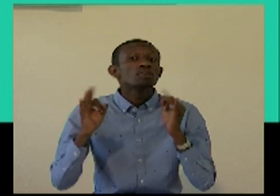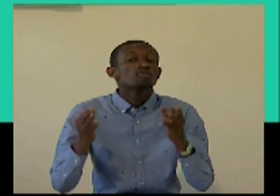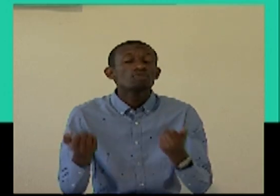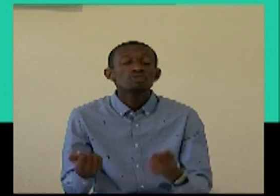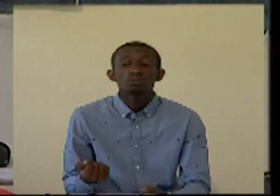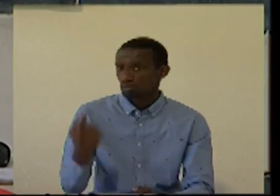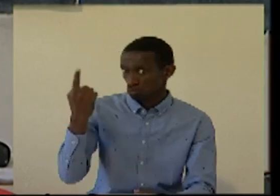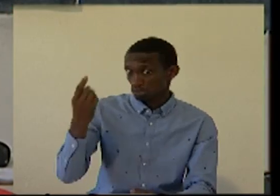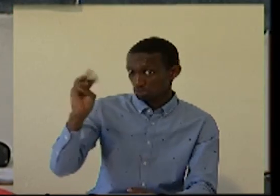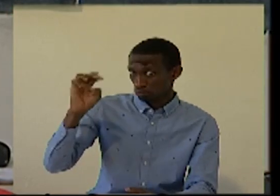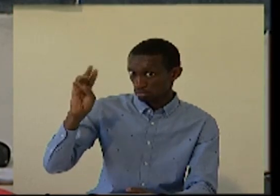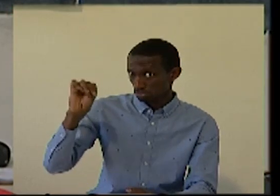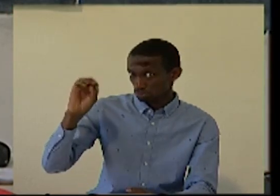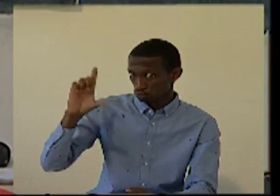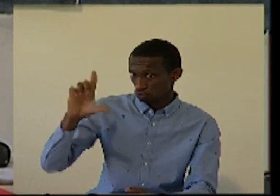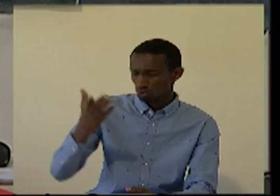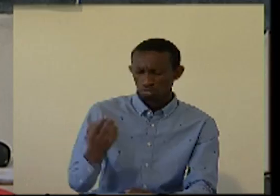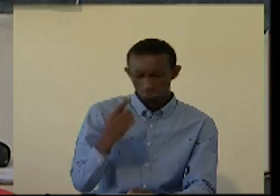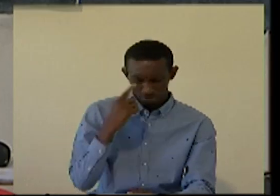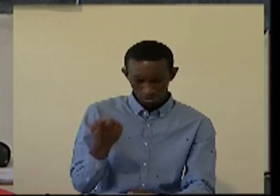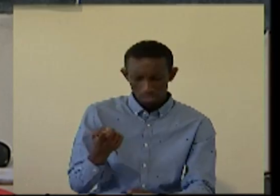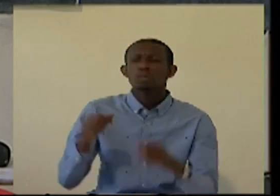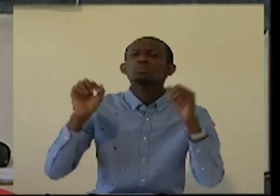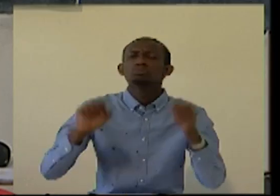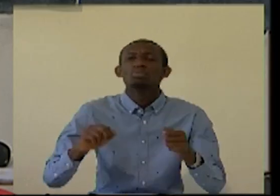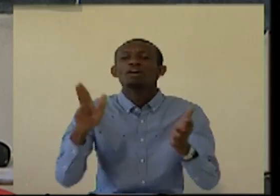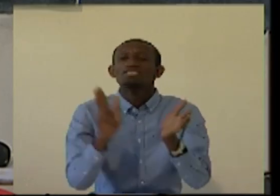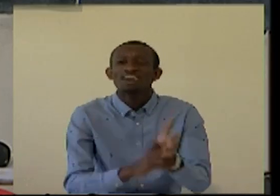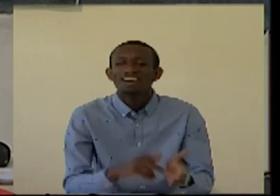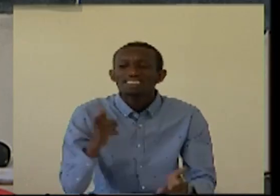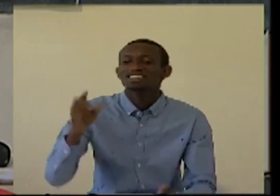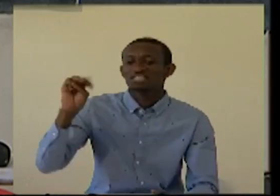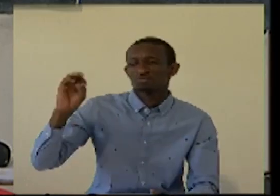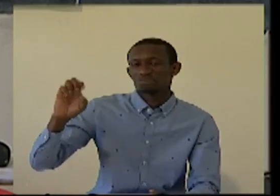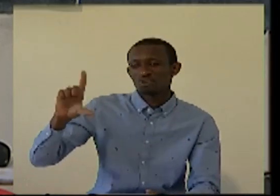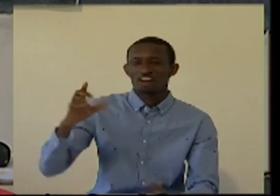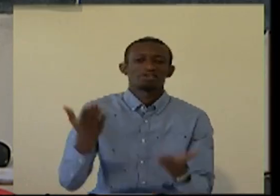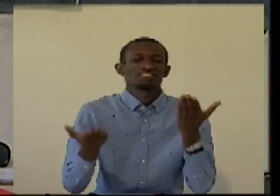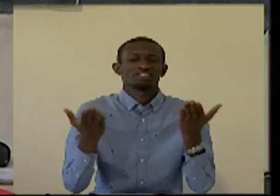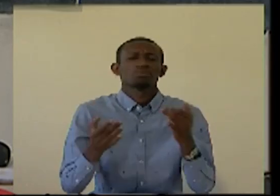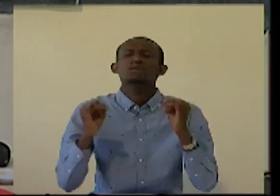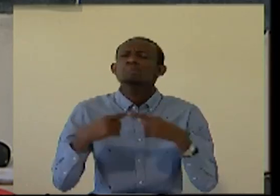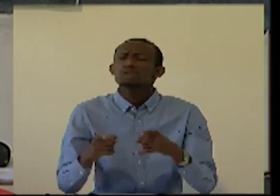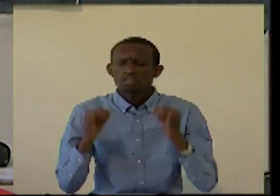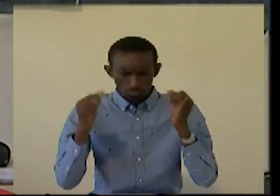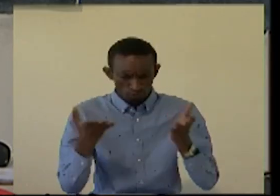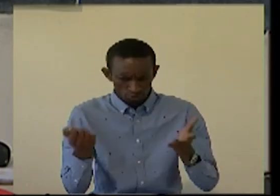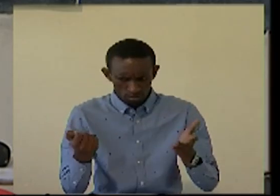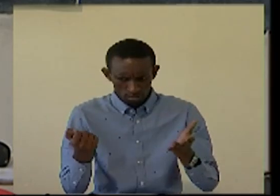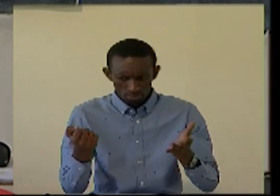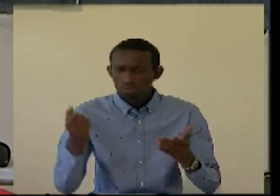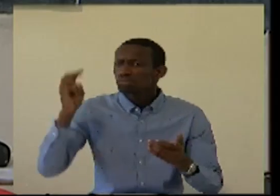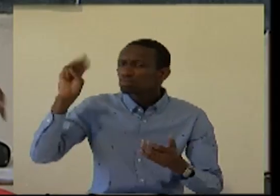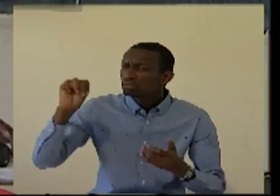mole of an element, you can determine its molar mass. But when you have a molecule, one